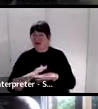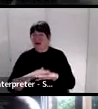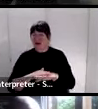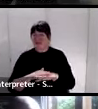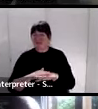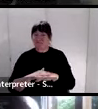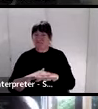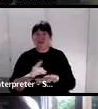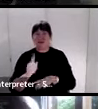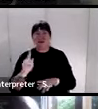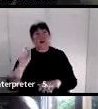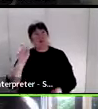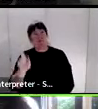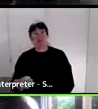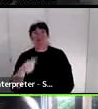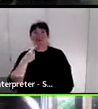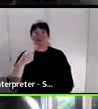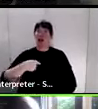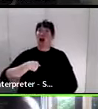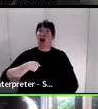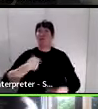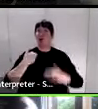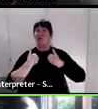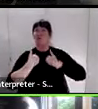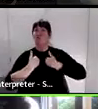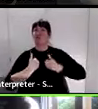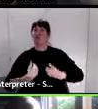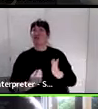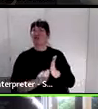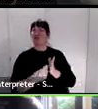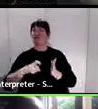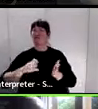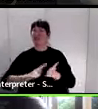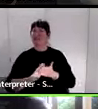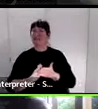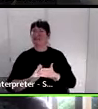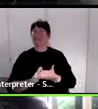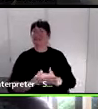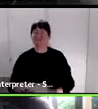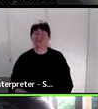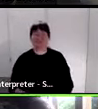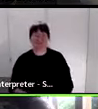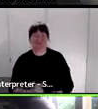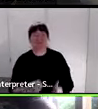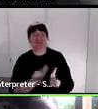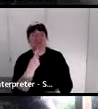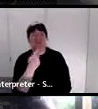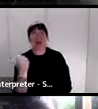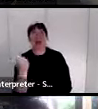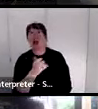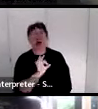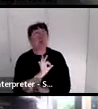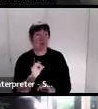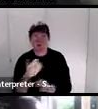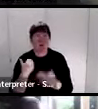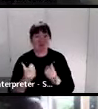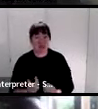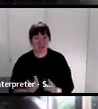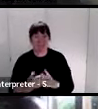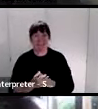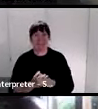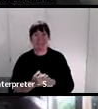Rich in whatever context. Yeah, I'm not, and I don't want to be either. So it depends on the